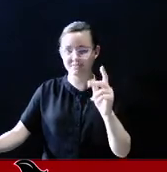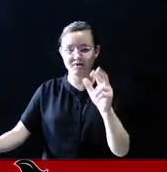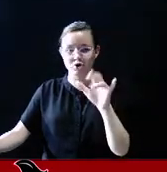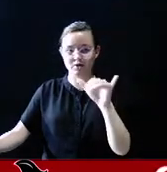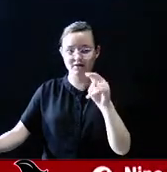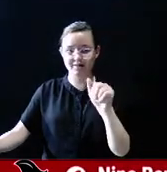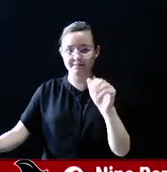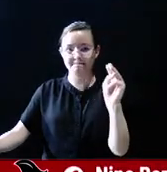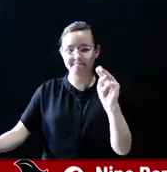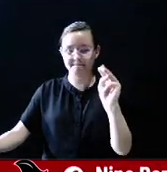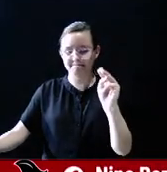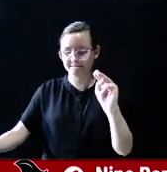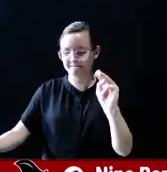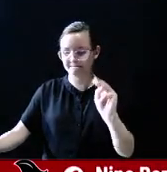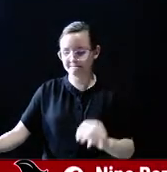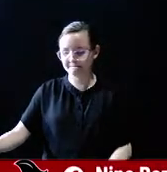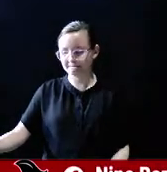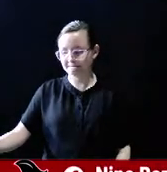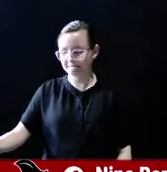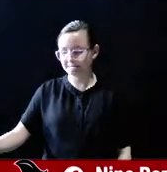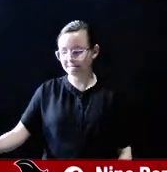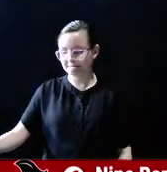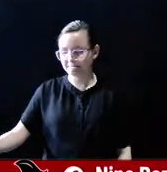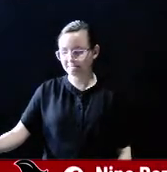Karina Martinez Juarez.